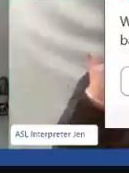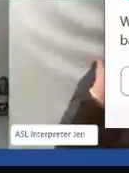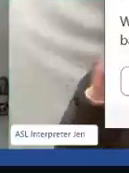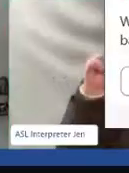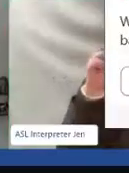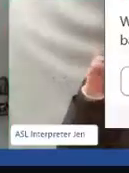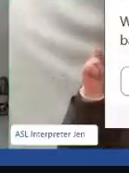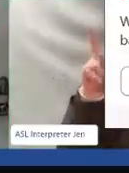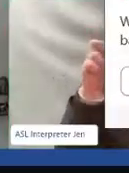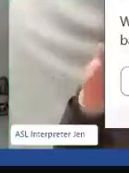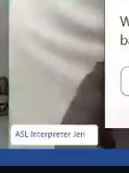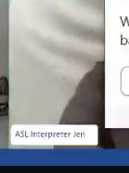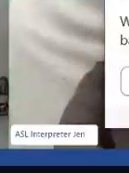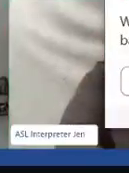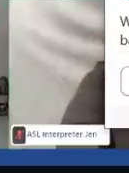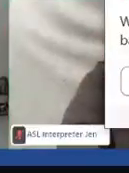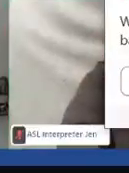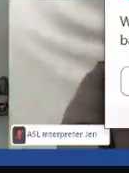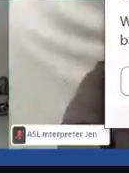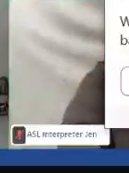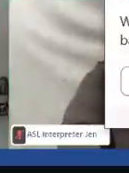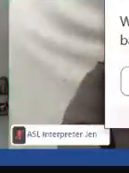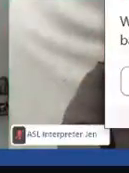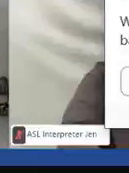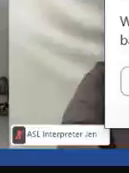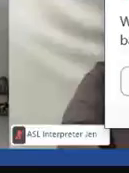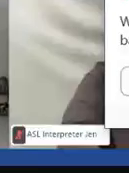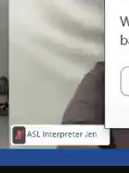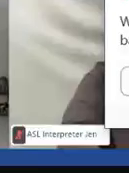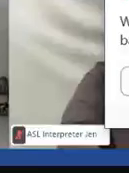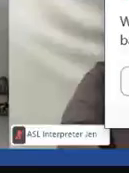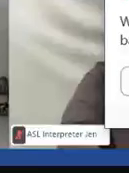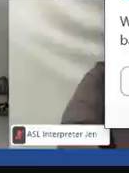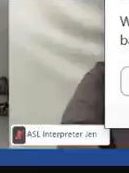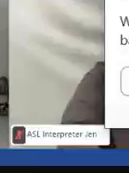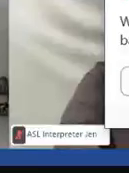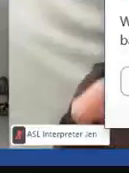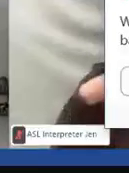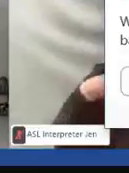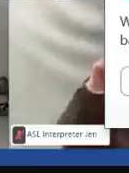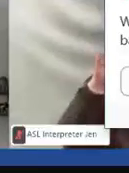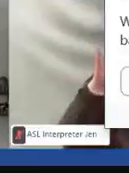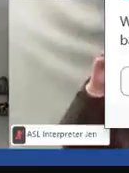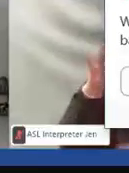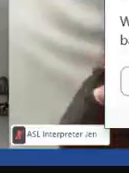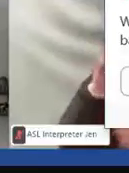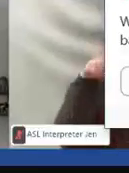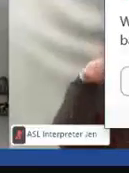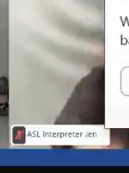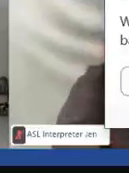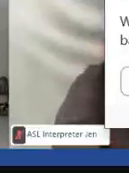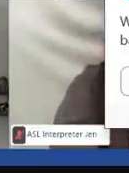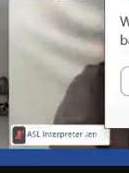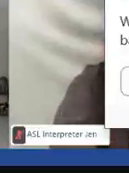And Dave. This is Dave. I vote yes. Okay. And this is Casey. I also vote yes. So, all